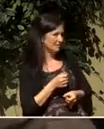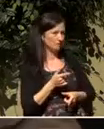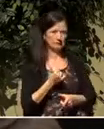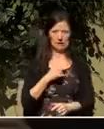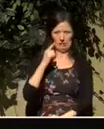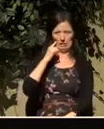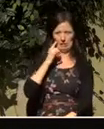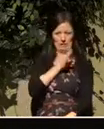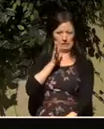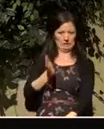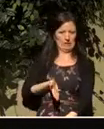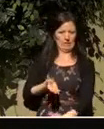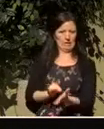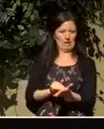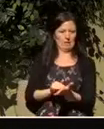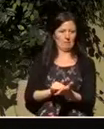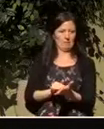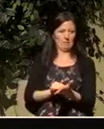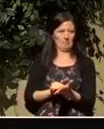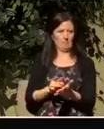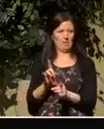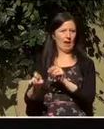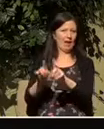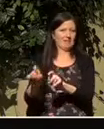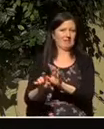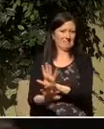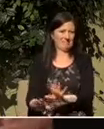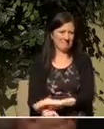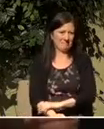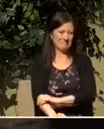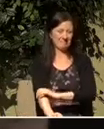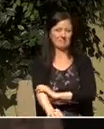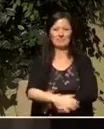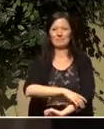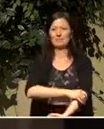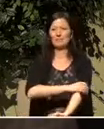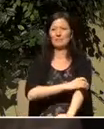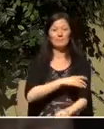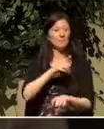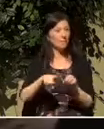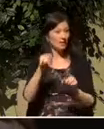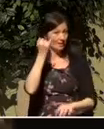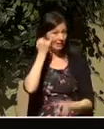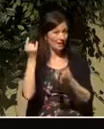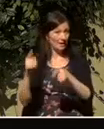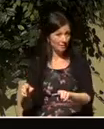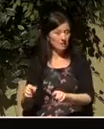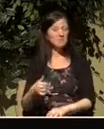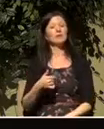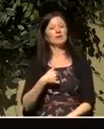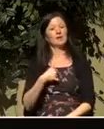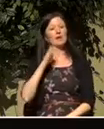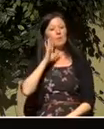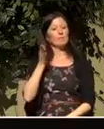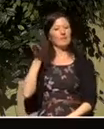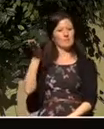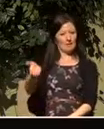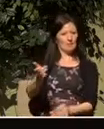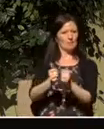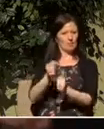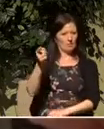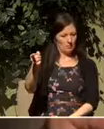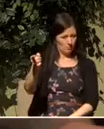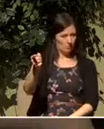I'm not going to stick my neck out again. But if anything like that happens, I will deal with it as it comes up at the time.